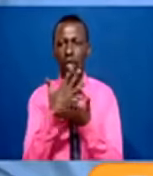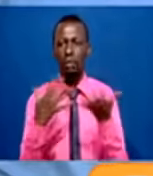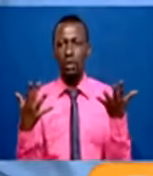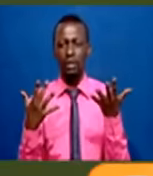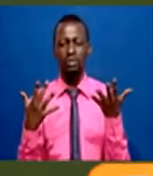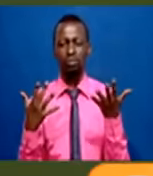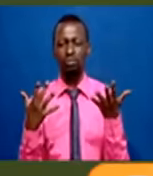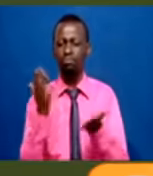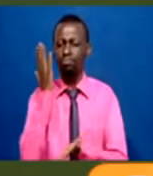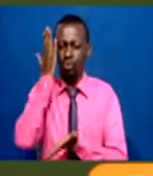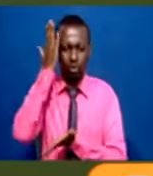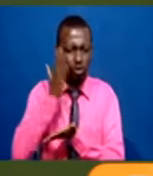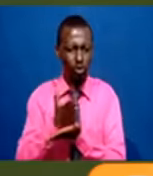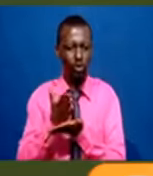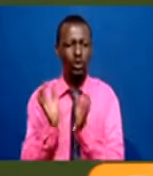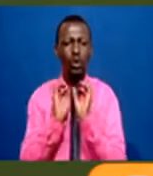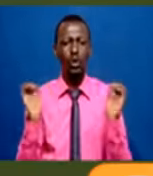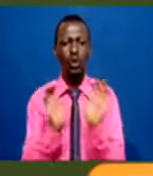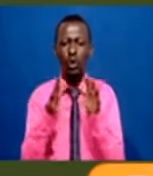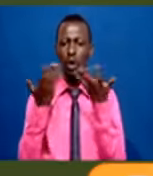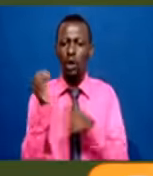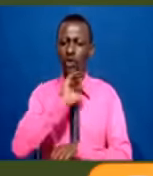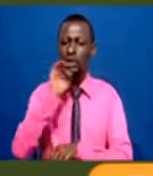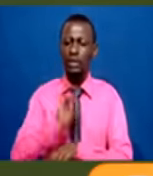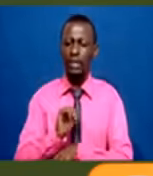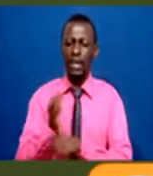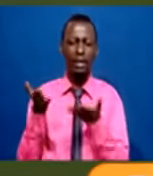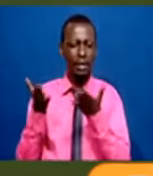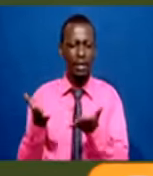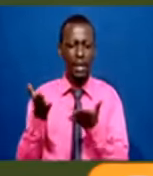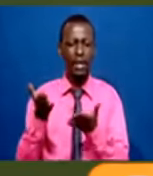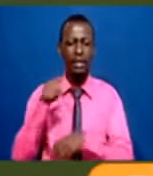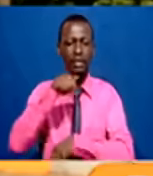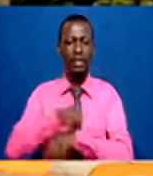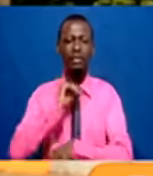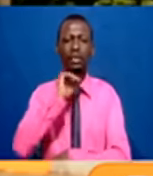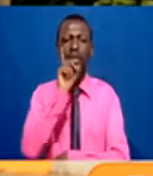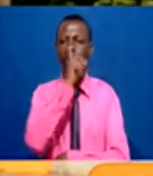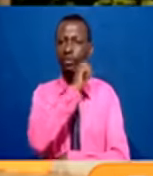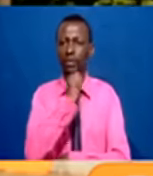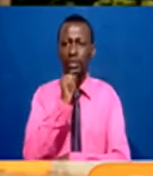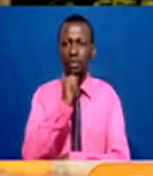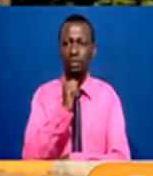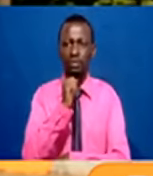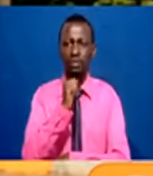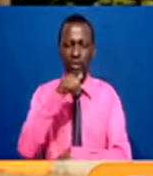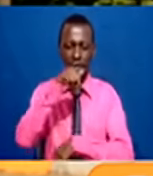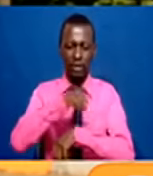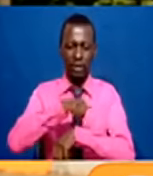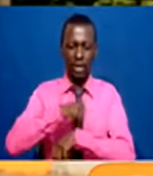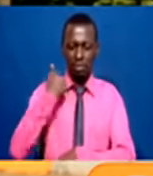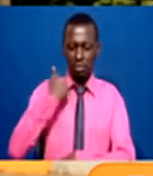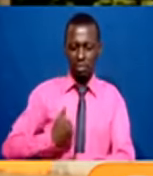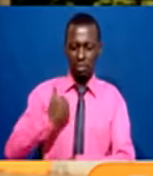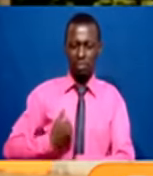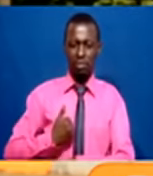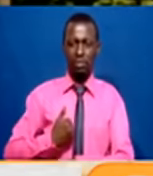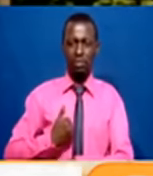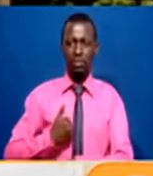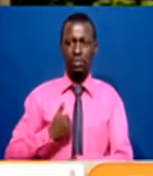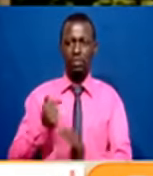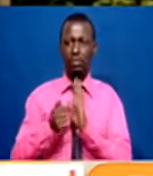adding up based on how they found their son on that fateful day. Post-mortem, they're saying that there was blood on his clothes. But for